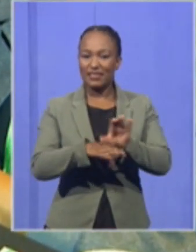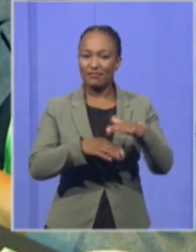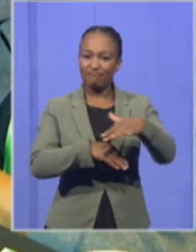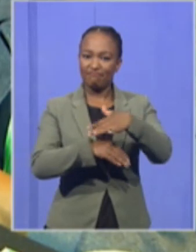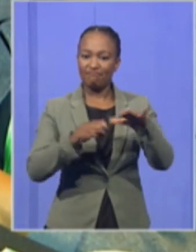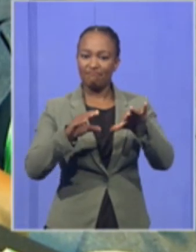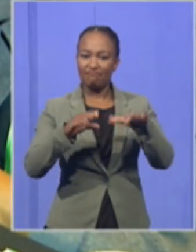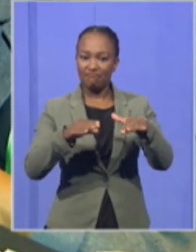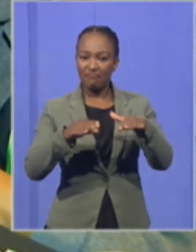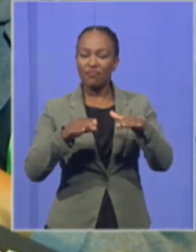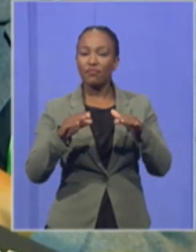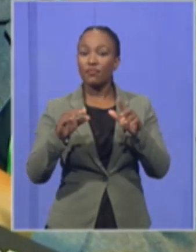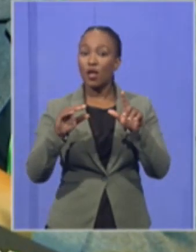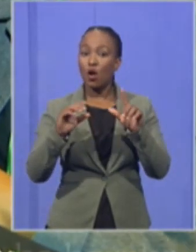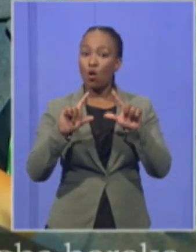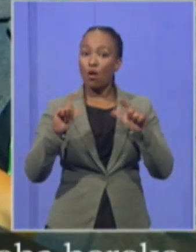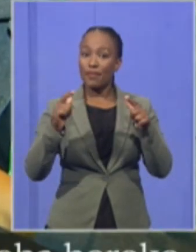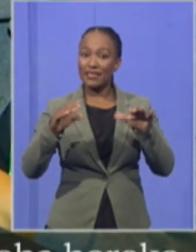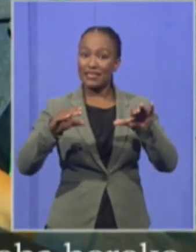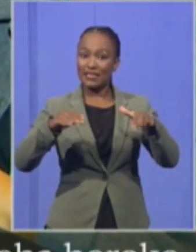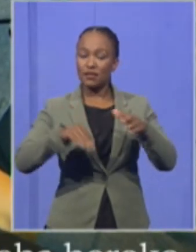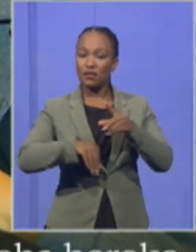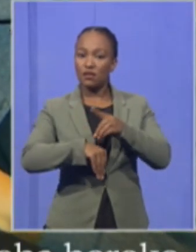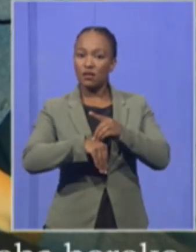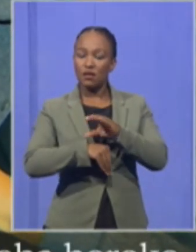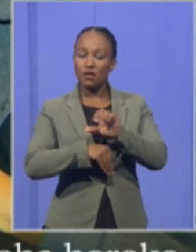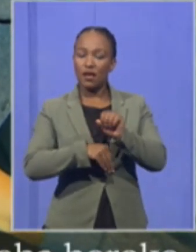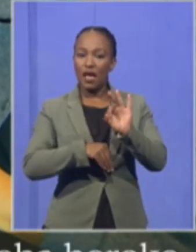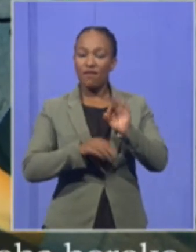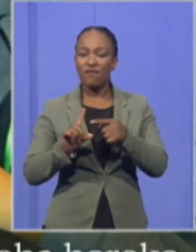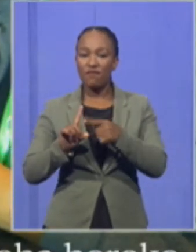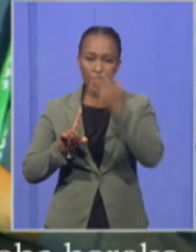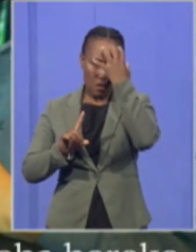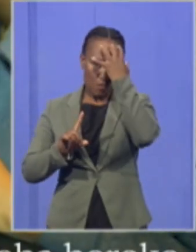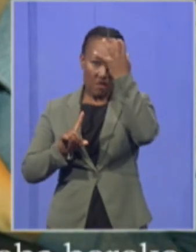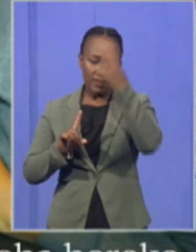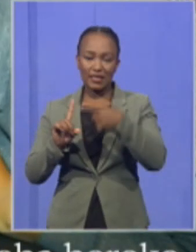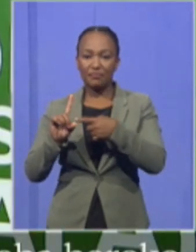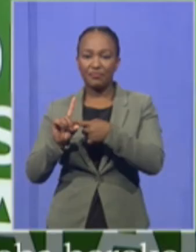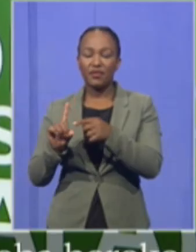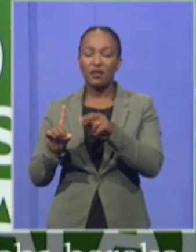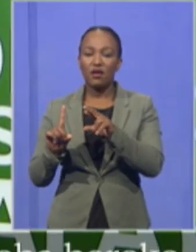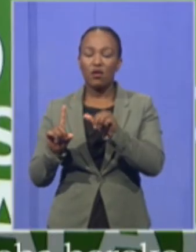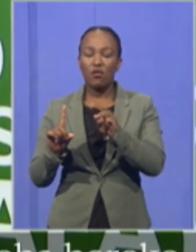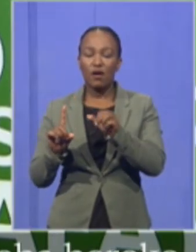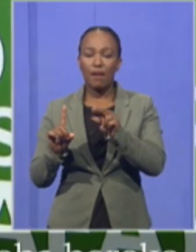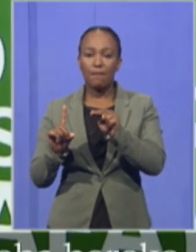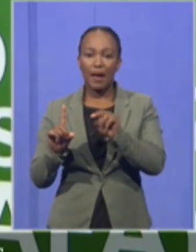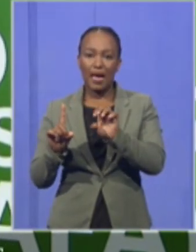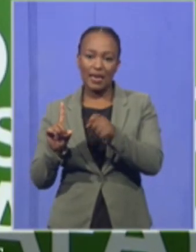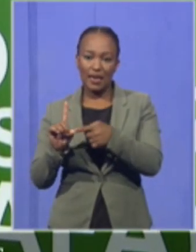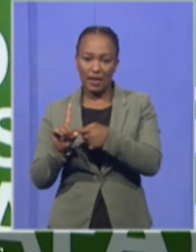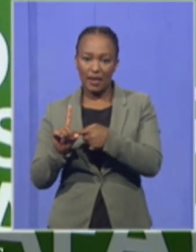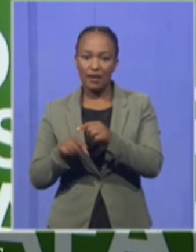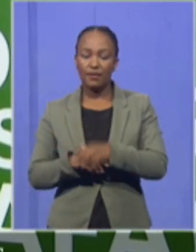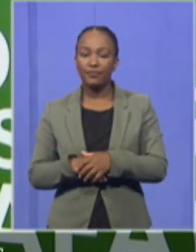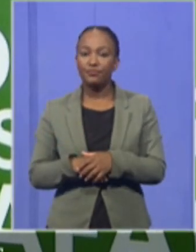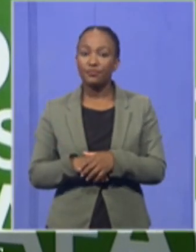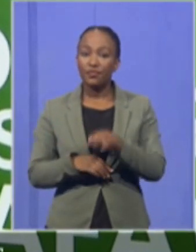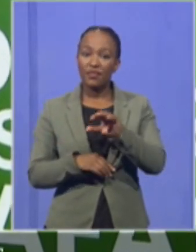ya tša bongaka mokgahlong wa CAF Professor Yasser Abdel Rahman. It's CAF's strategy now